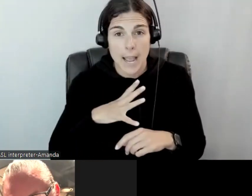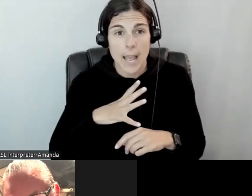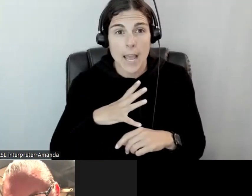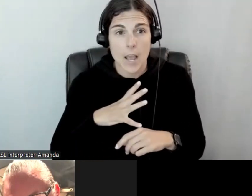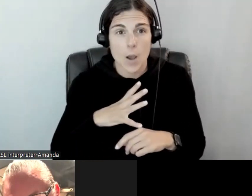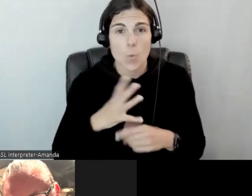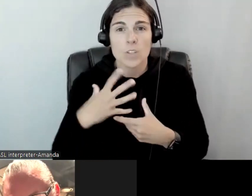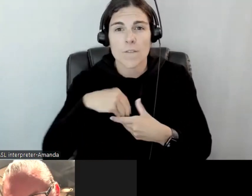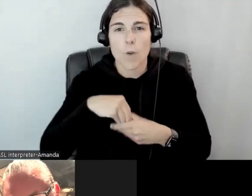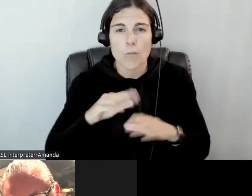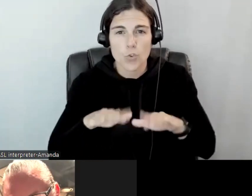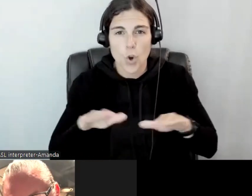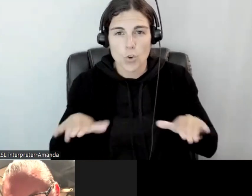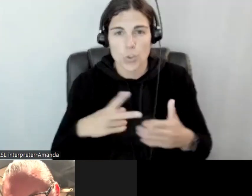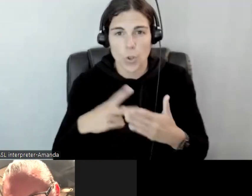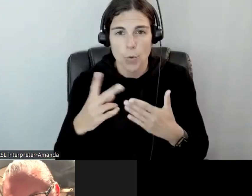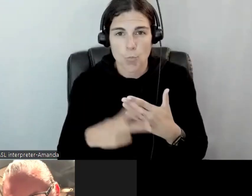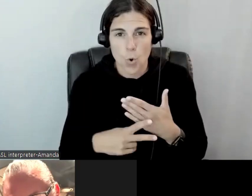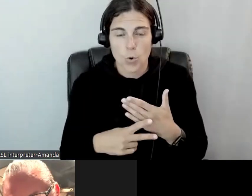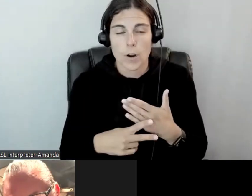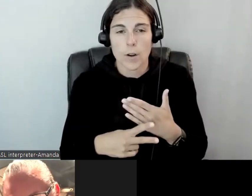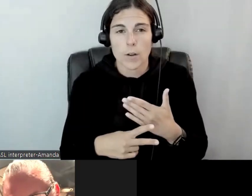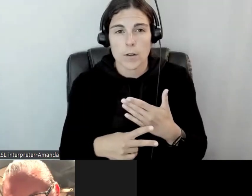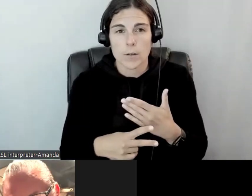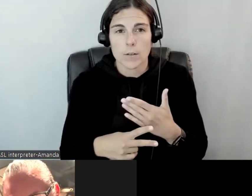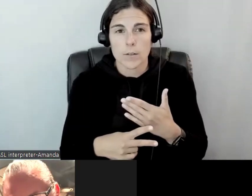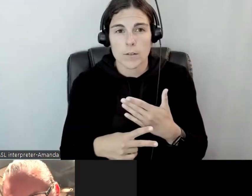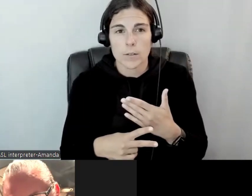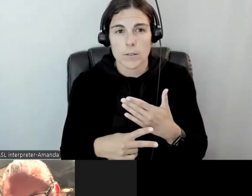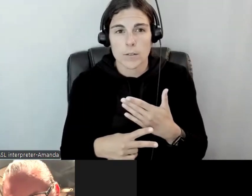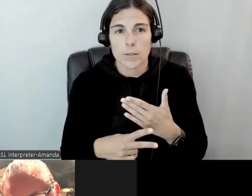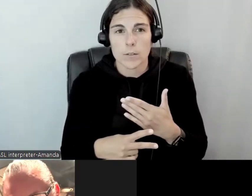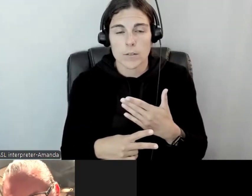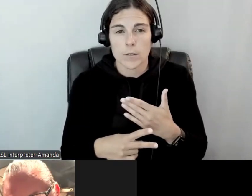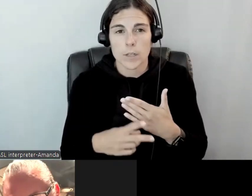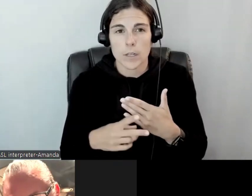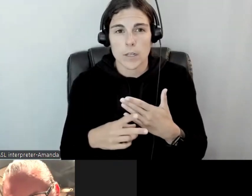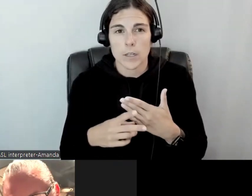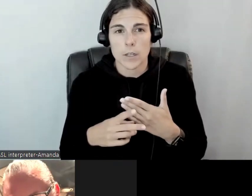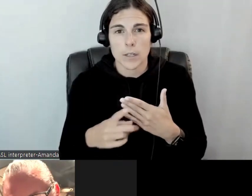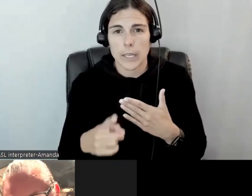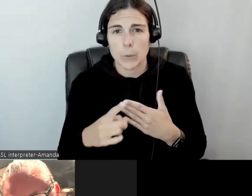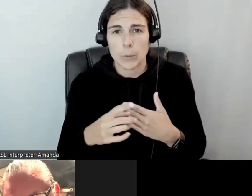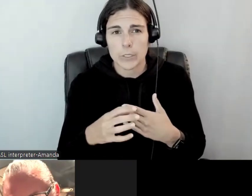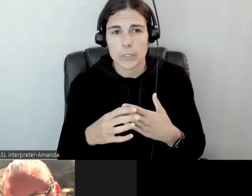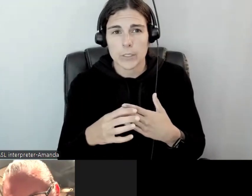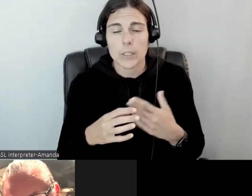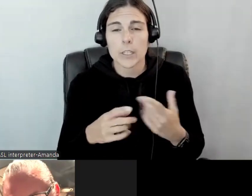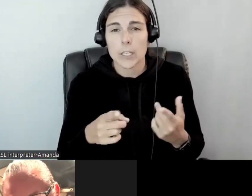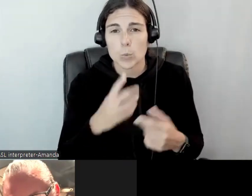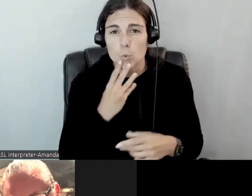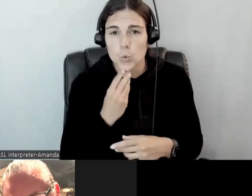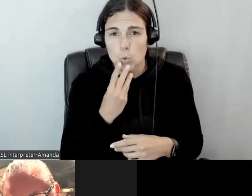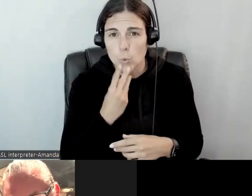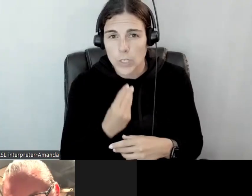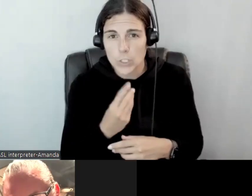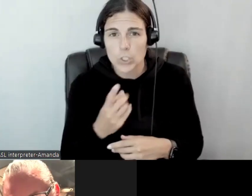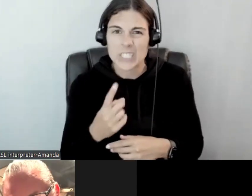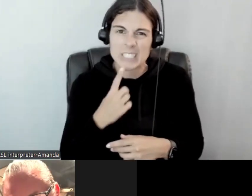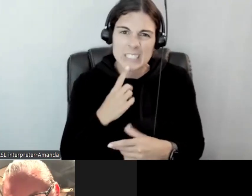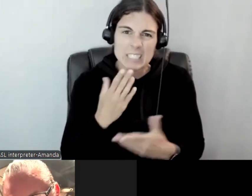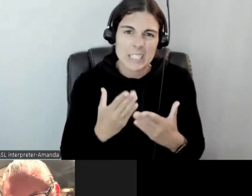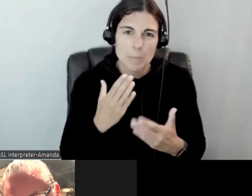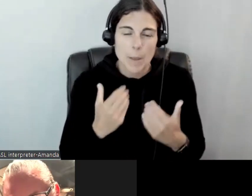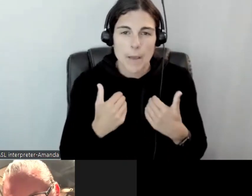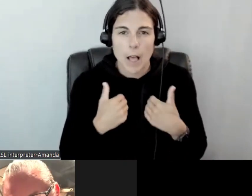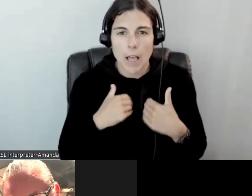Children's program, and he was ready to do his coming of age, but his parents were also Jewish, and he said, maybe I'll have a